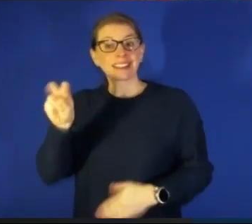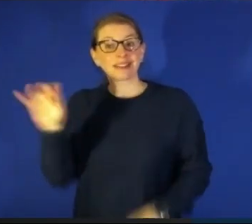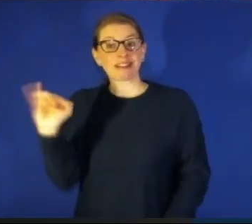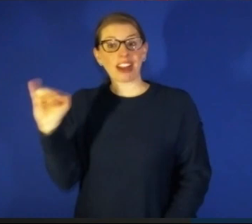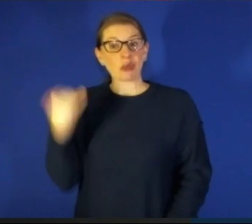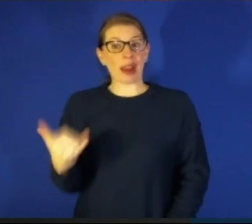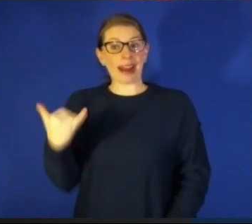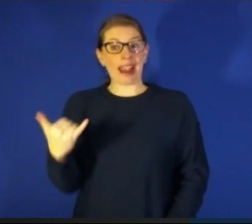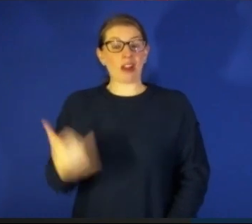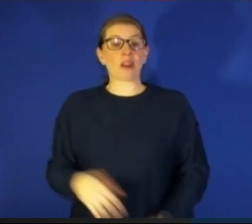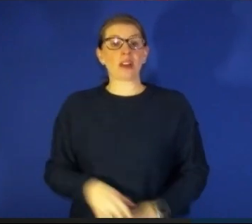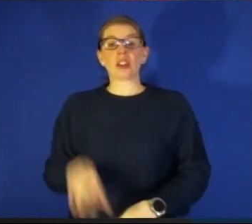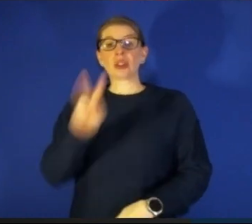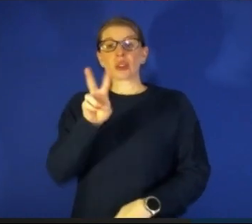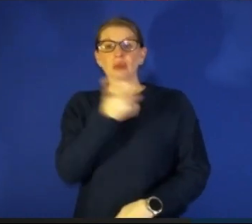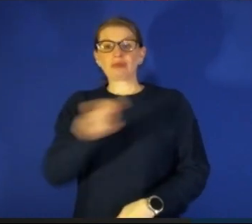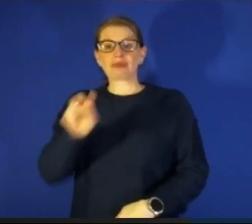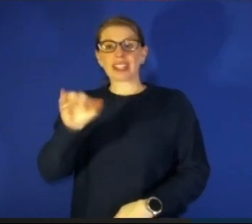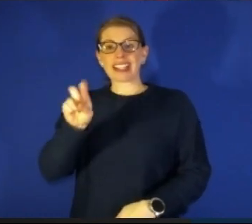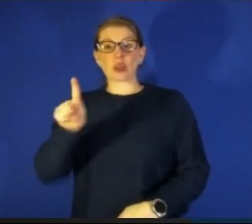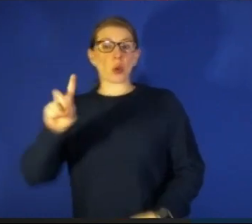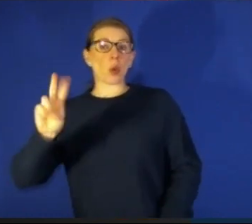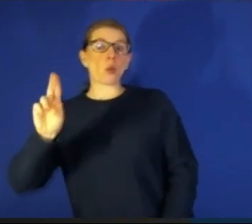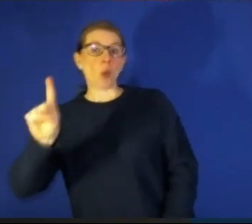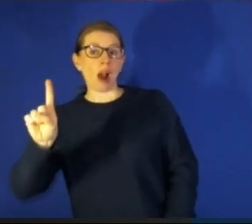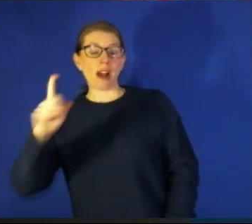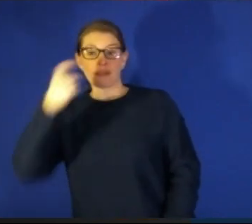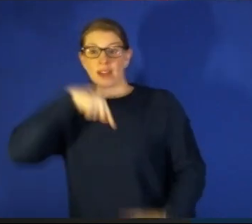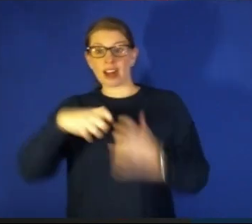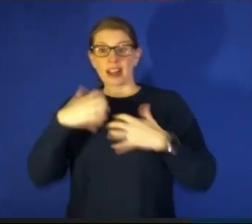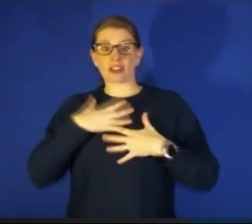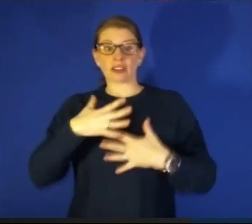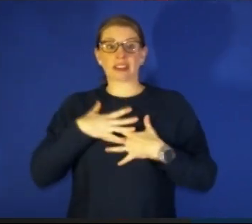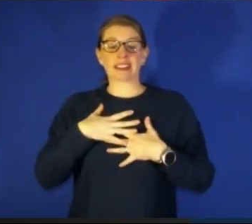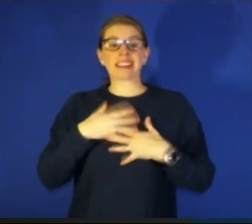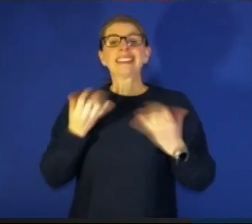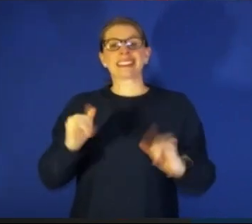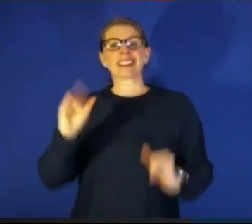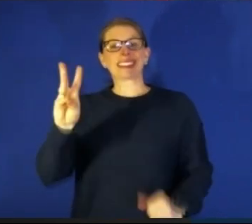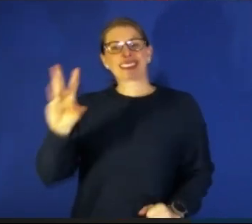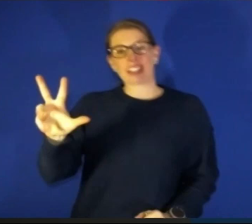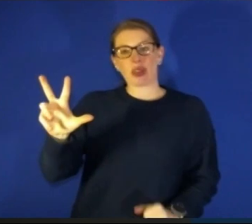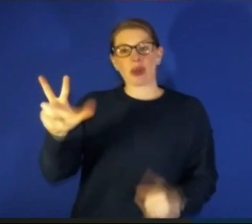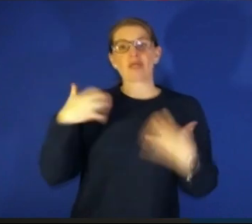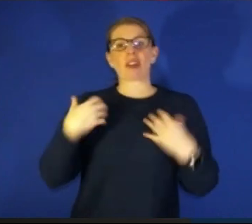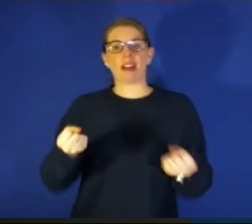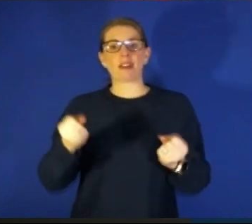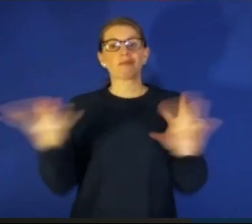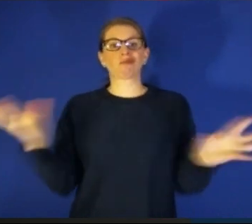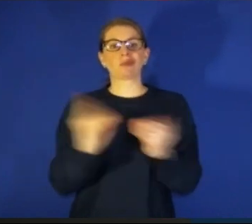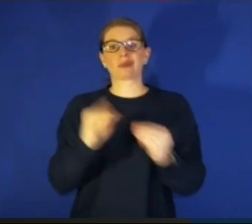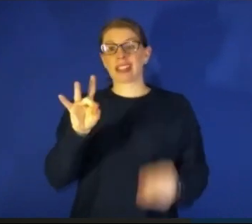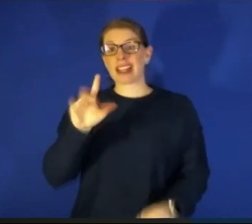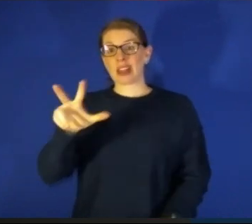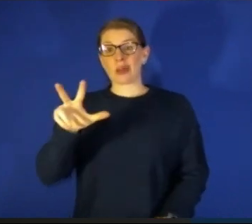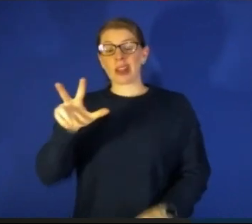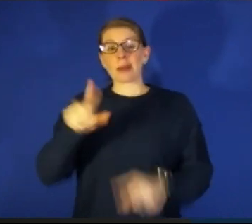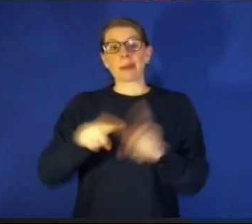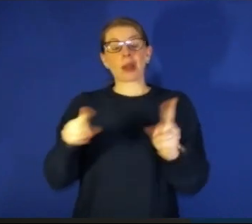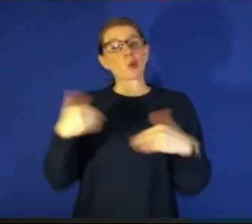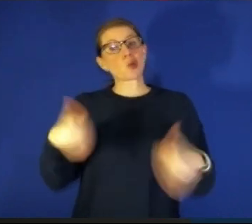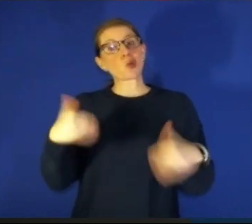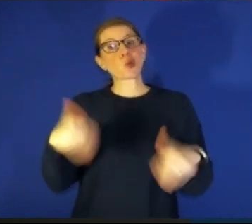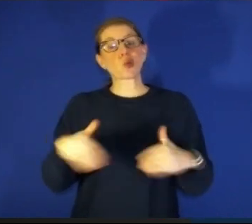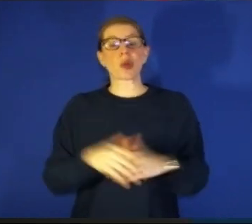now, 2 in the ICU, 1 on the ventilator, still 63 in that recovery period, a total of 83. But overall, Jess, our